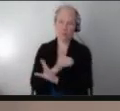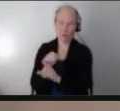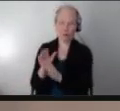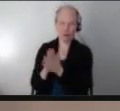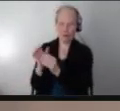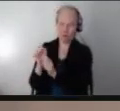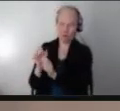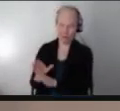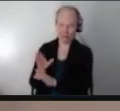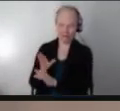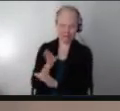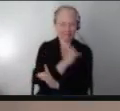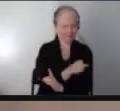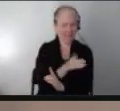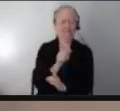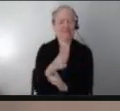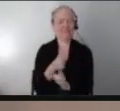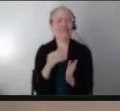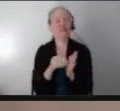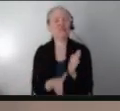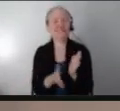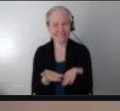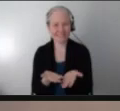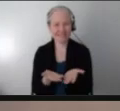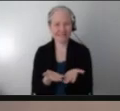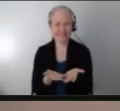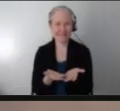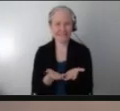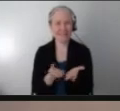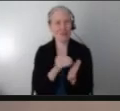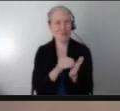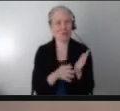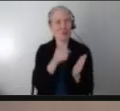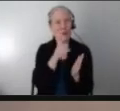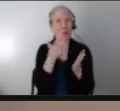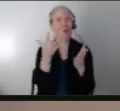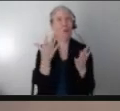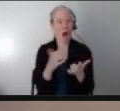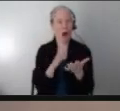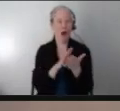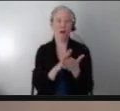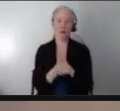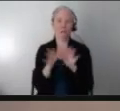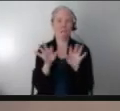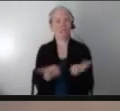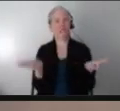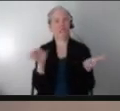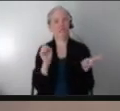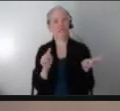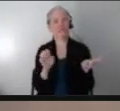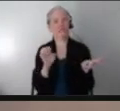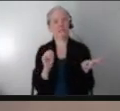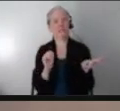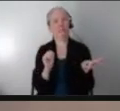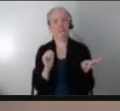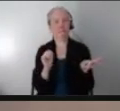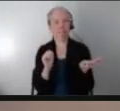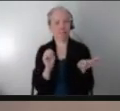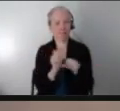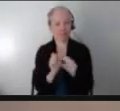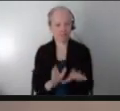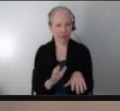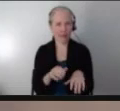have to have students that aspire to go into STEM fields and that go into college,